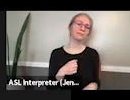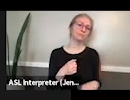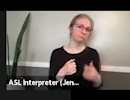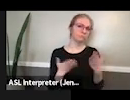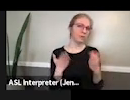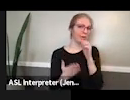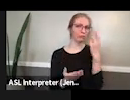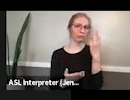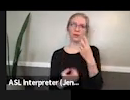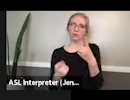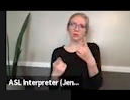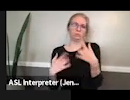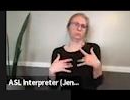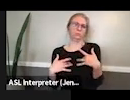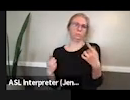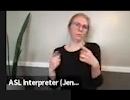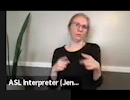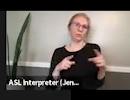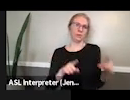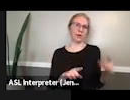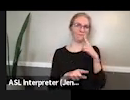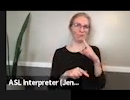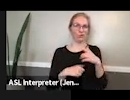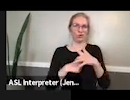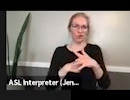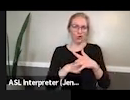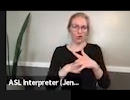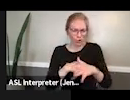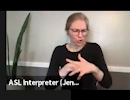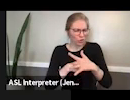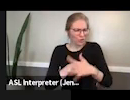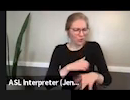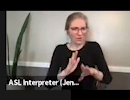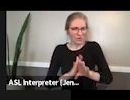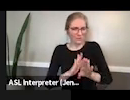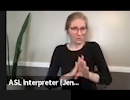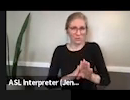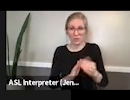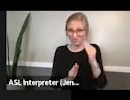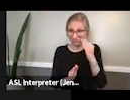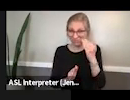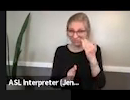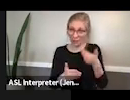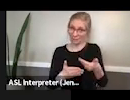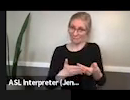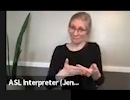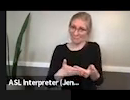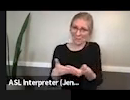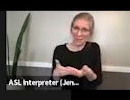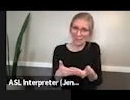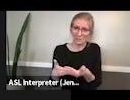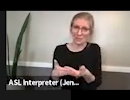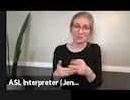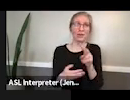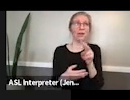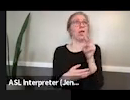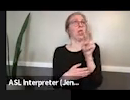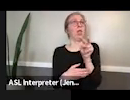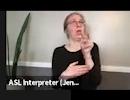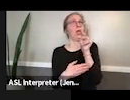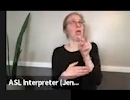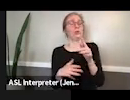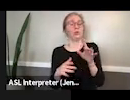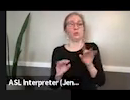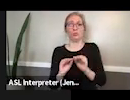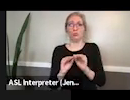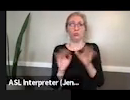terms of very, very early development. And that little bitty babies, they stare at bright light and they blink